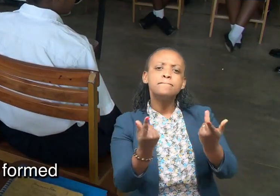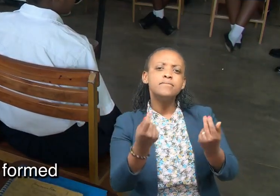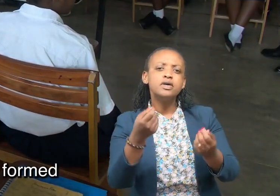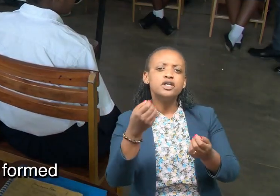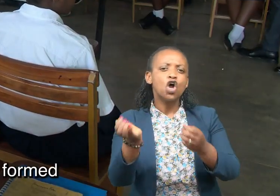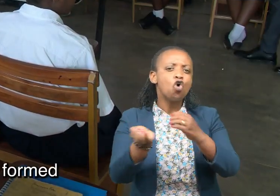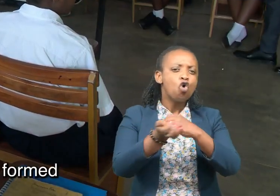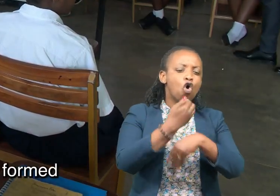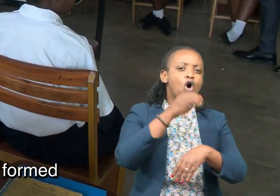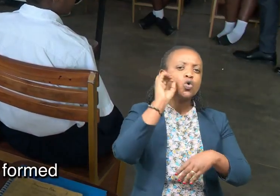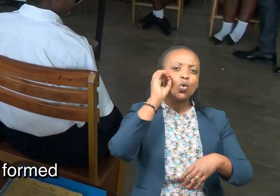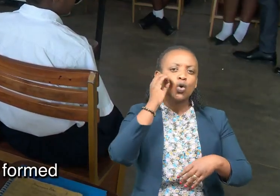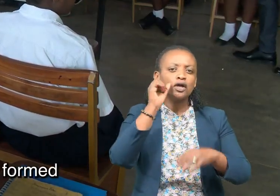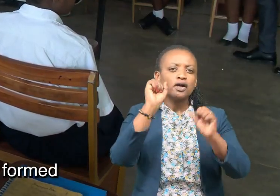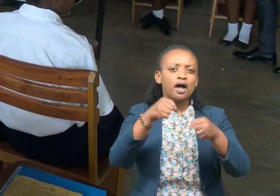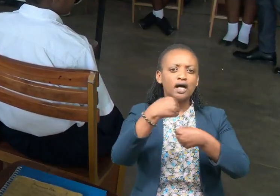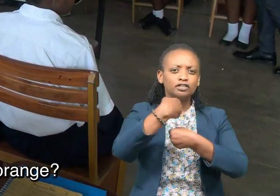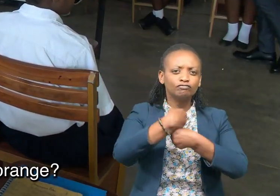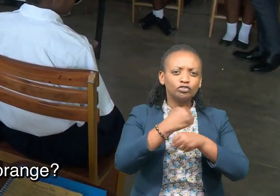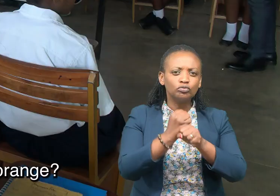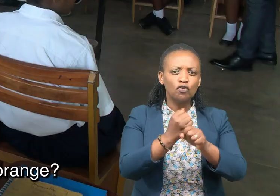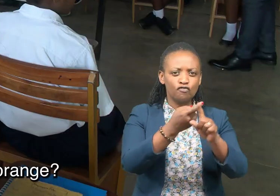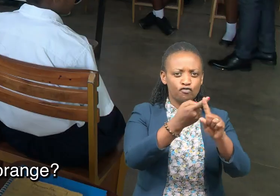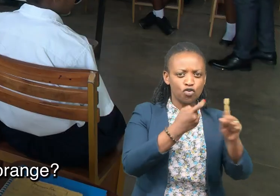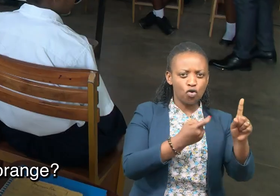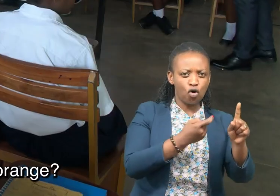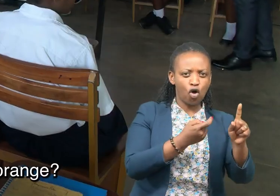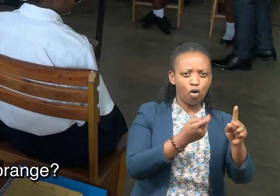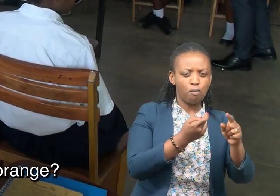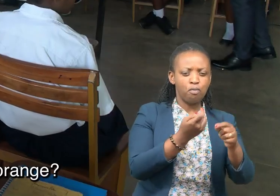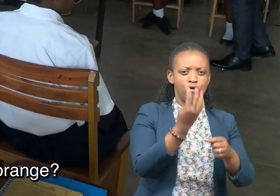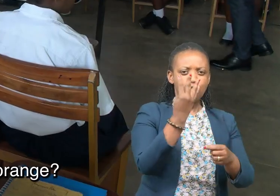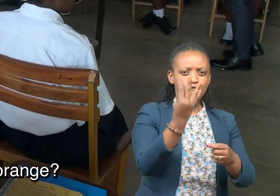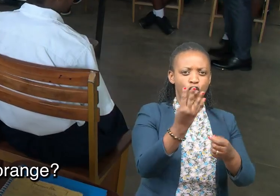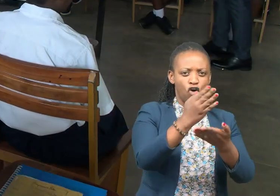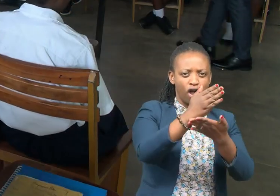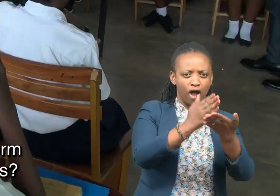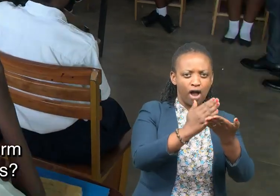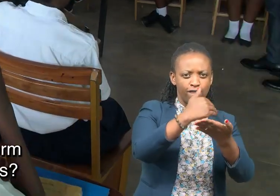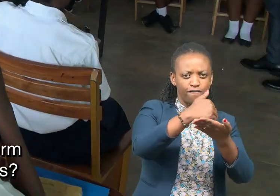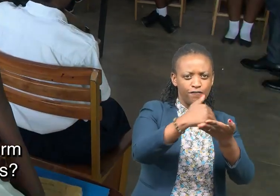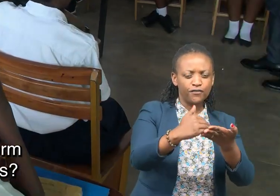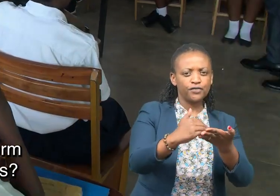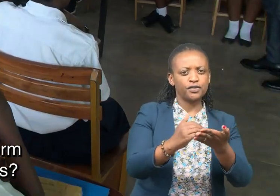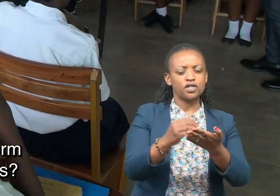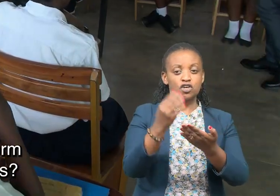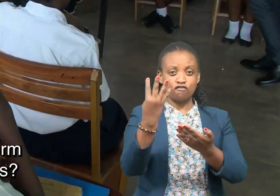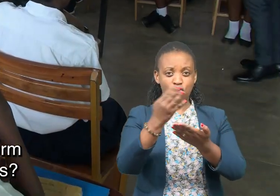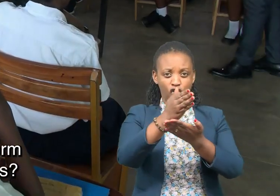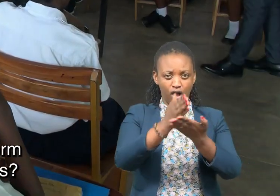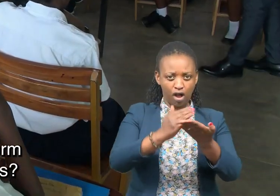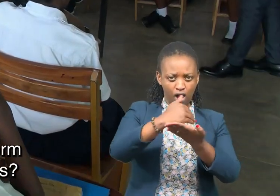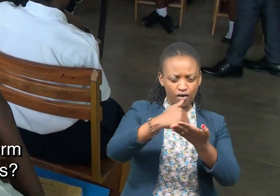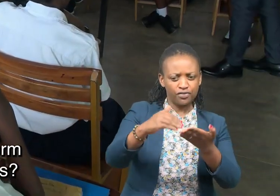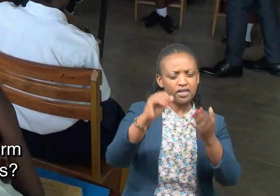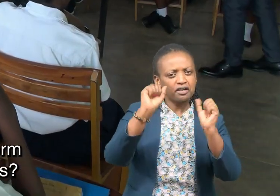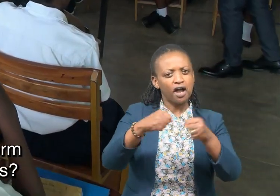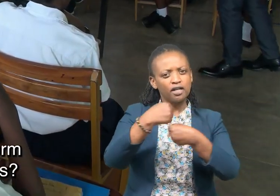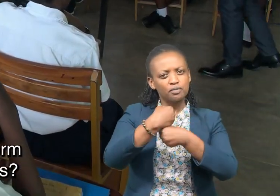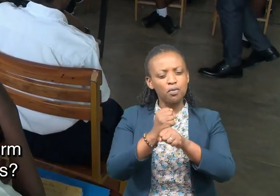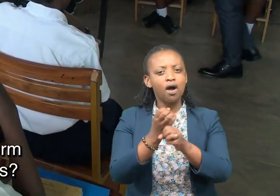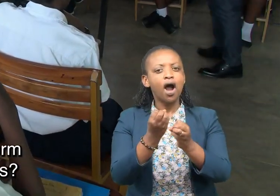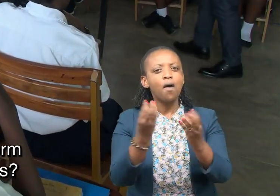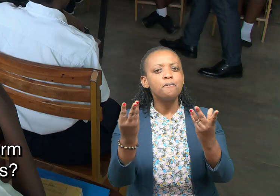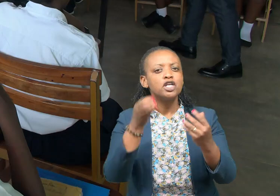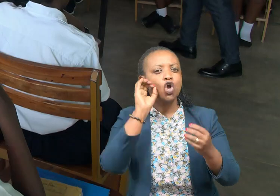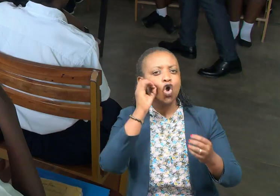whole oranges, can be formed from 4 halves of an orange? 4 halves can form how